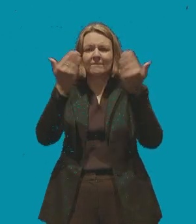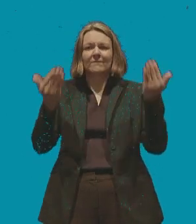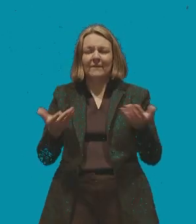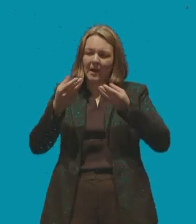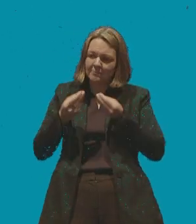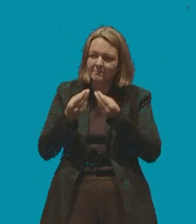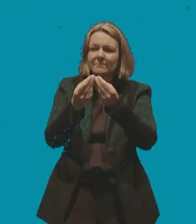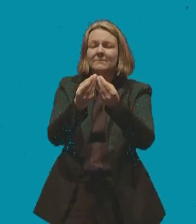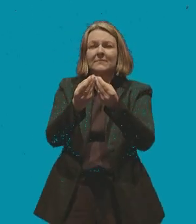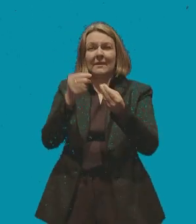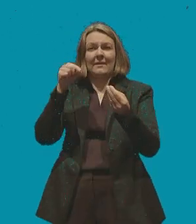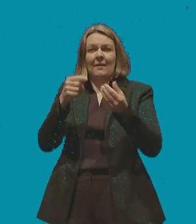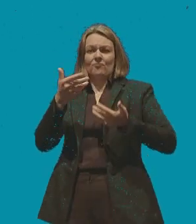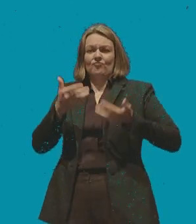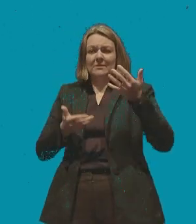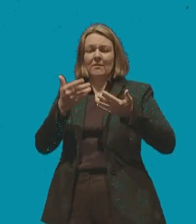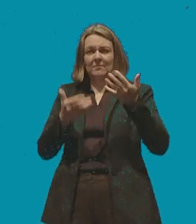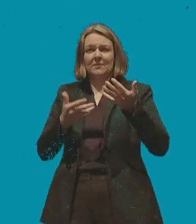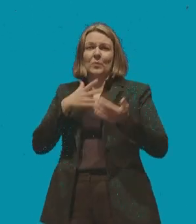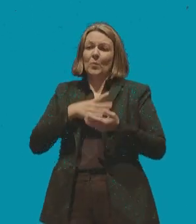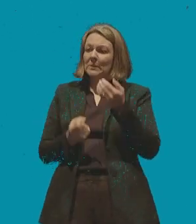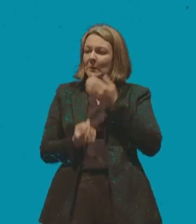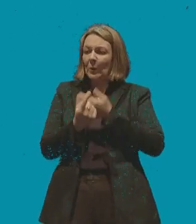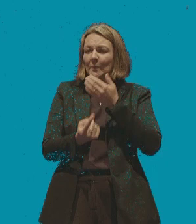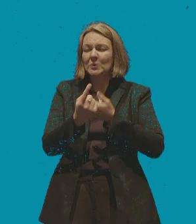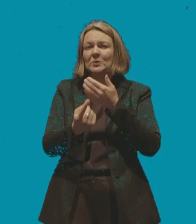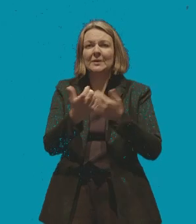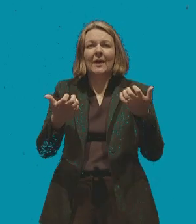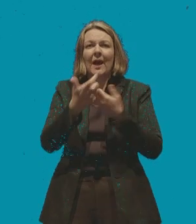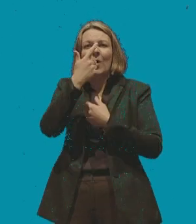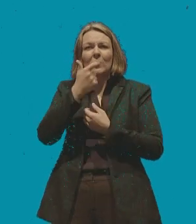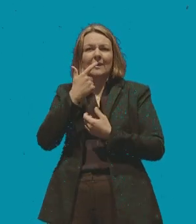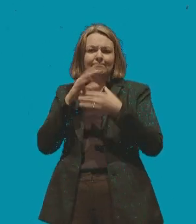use this result as an opportunity to